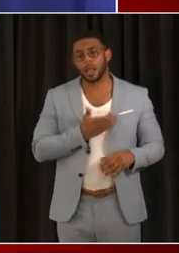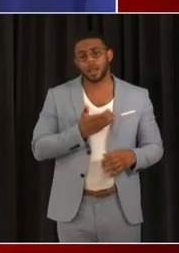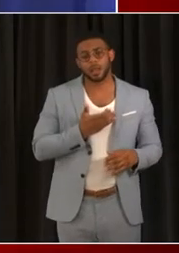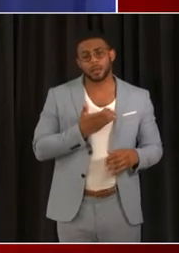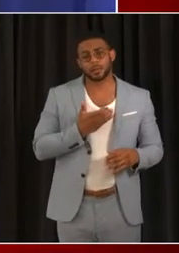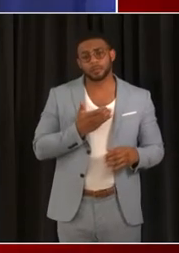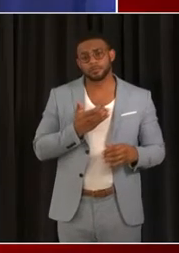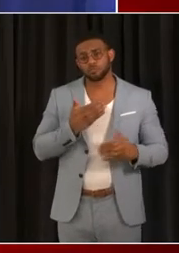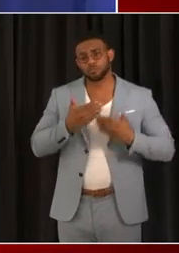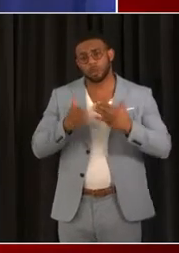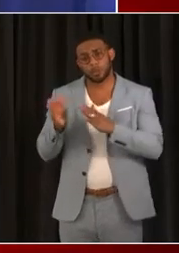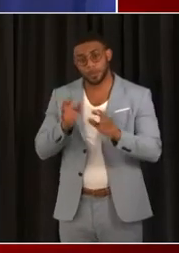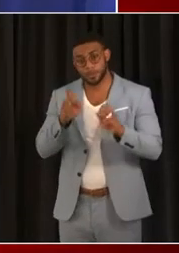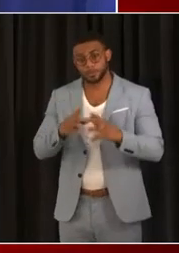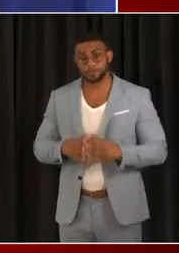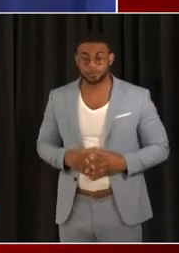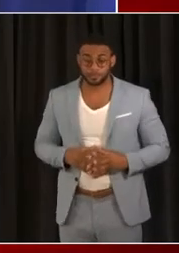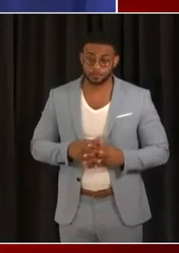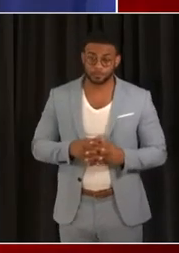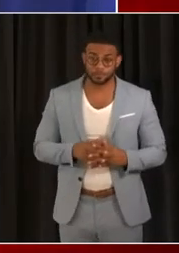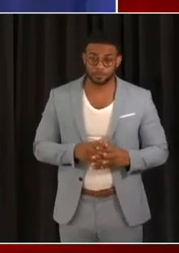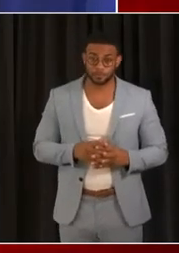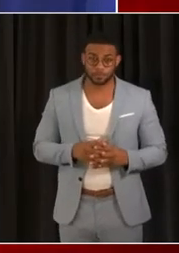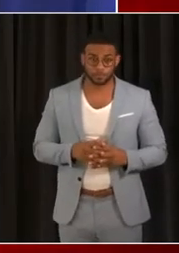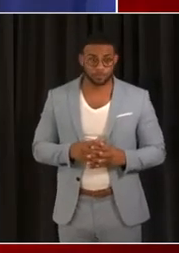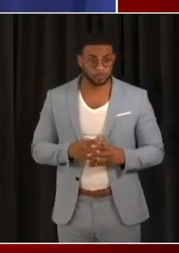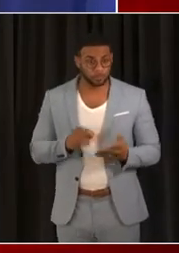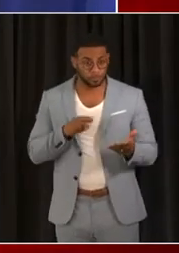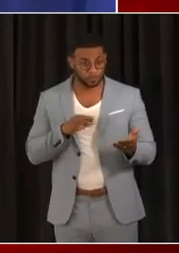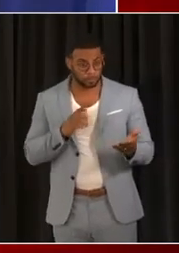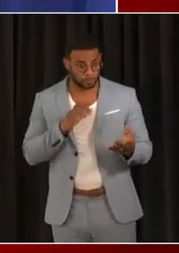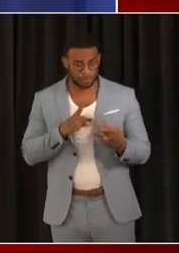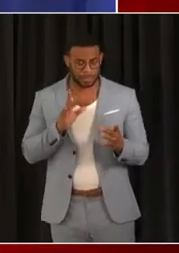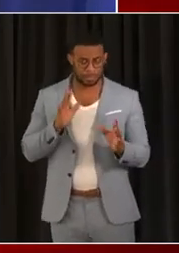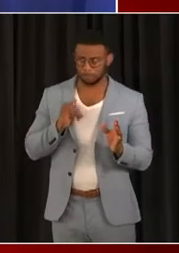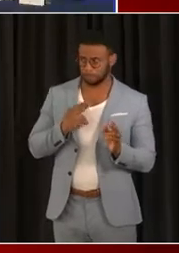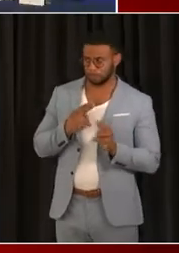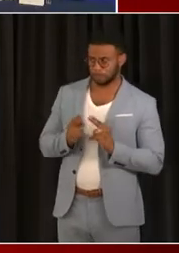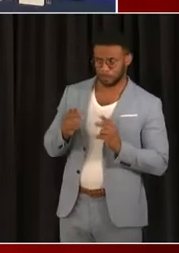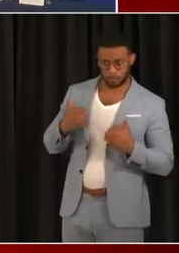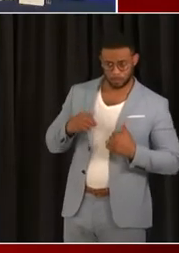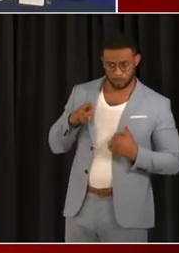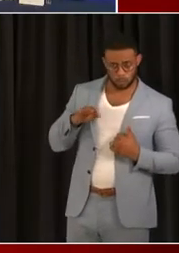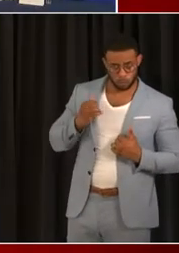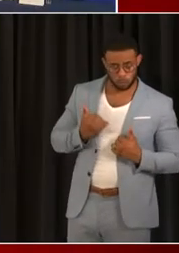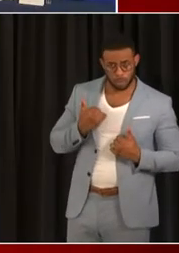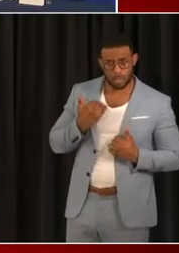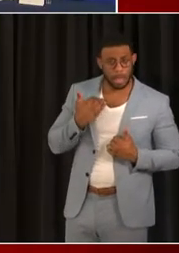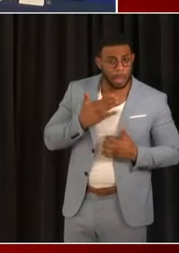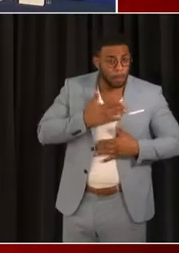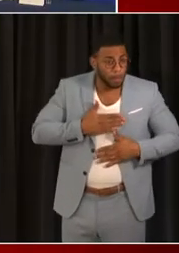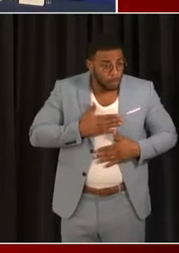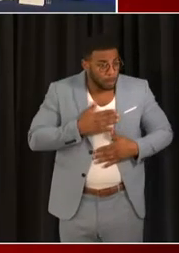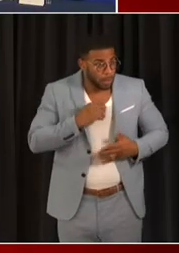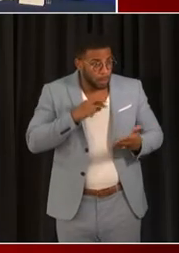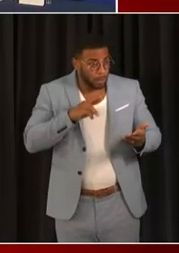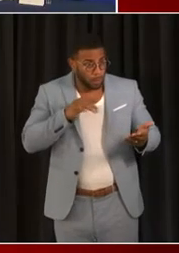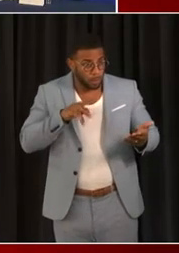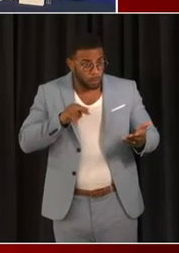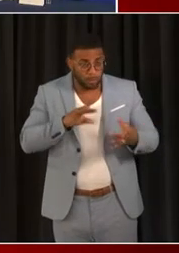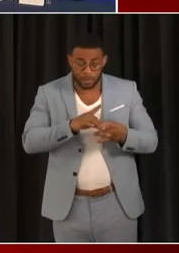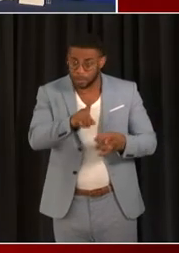our progress plans in the city. Rosie, did you? Just very briefly, just to say, I appreciate what Mr.